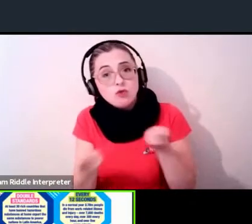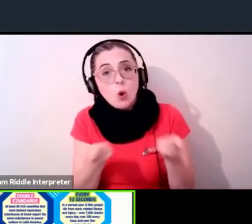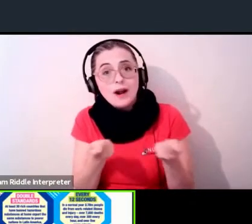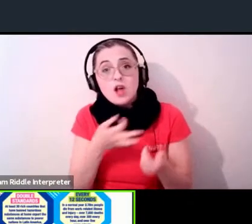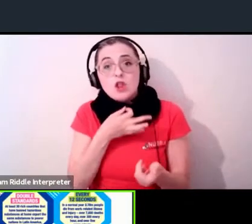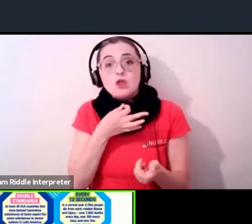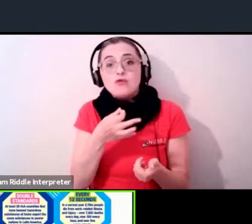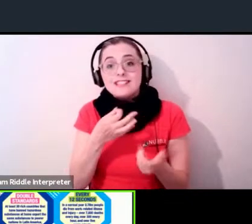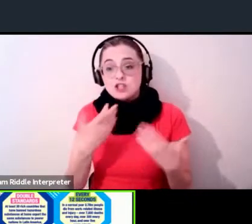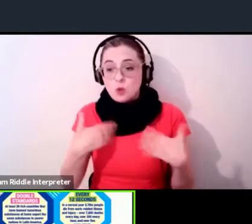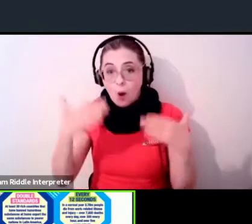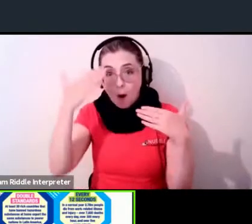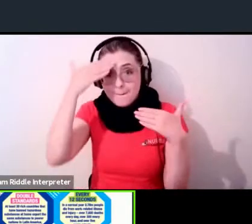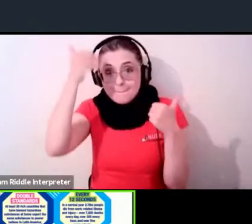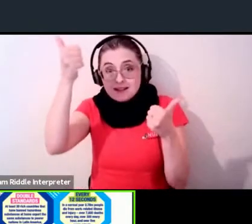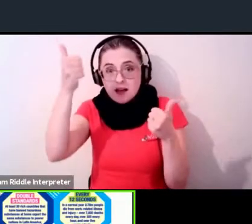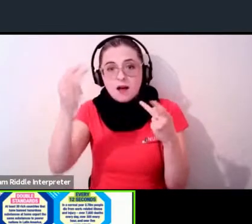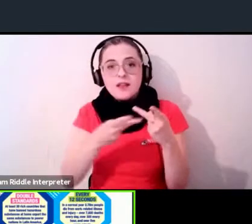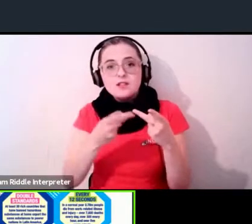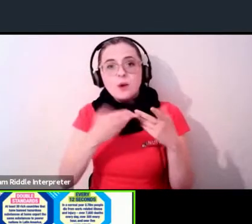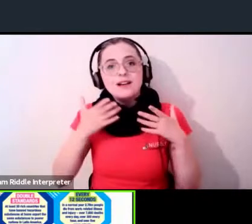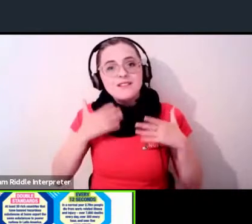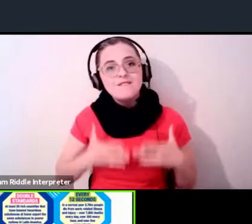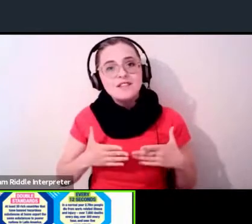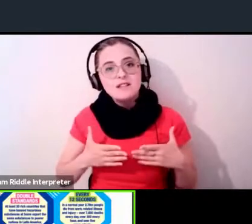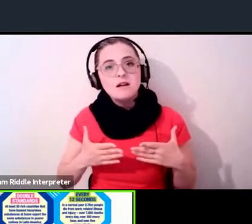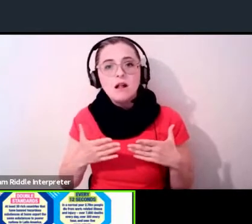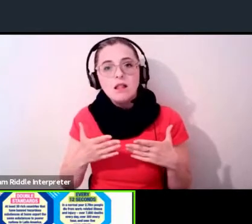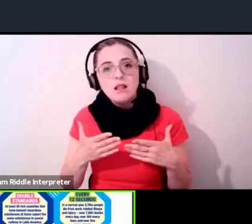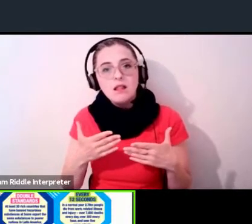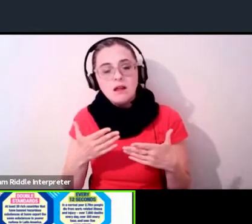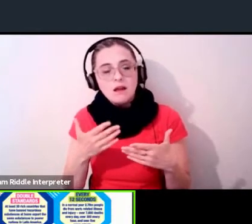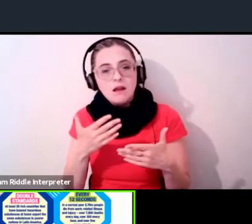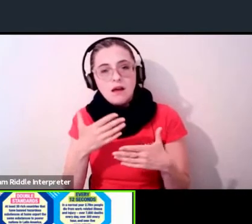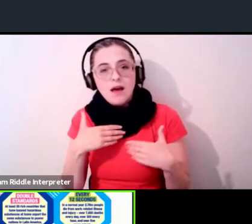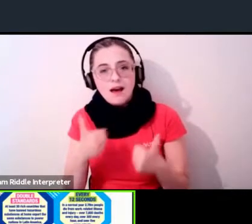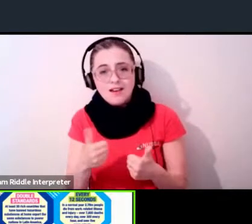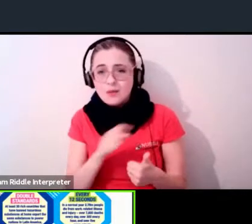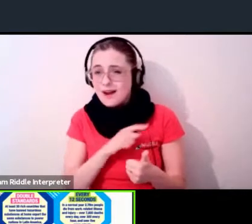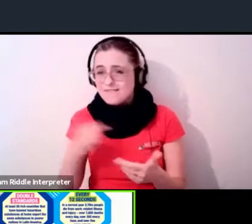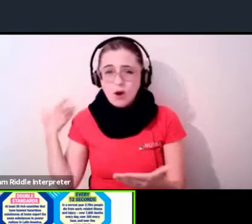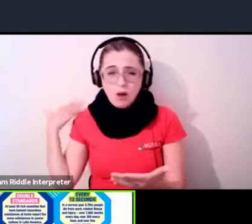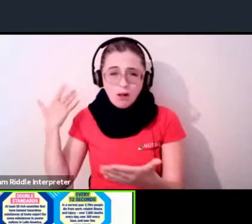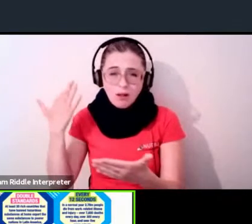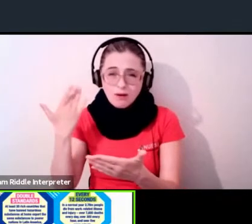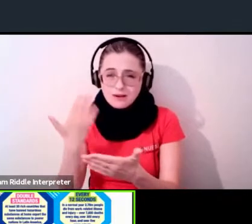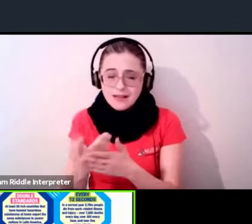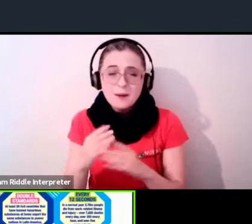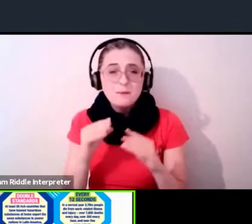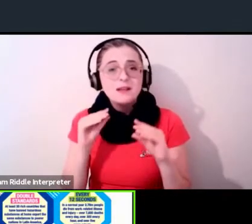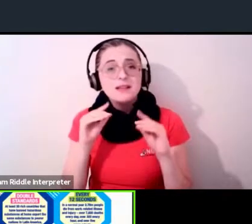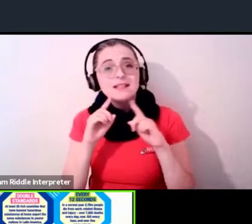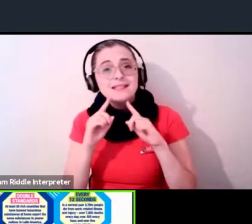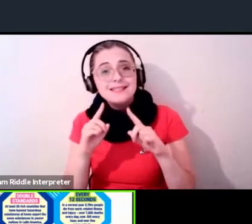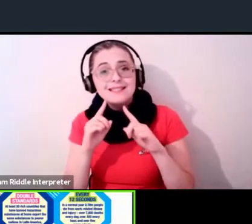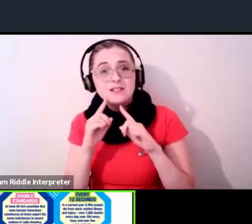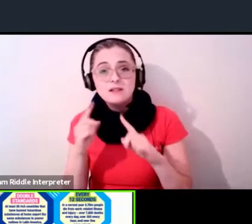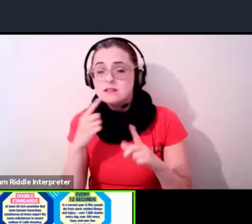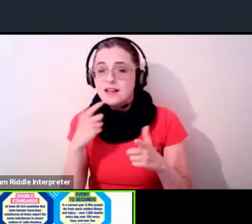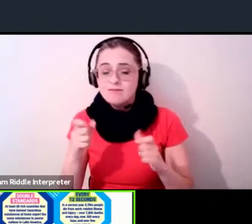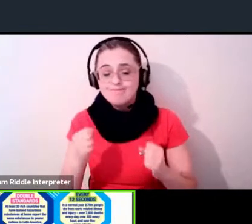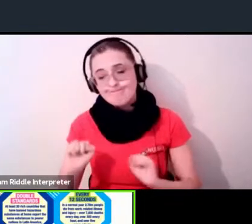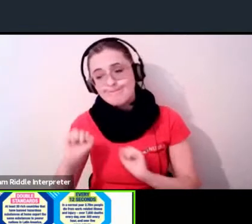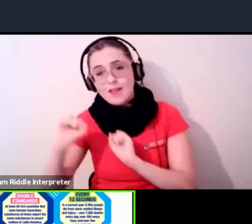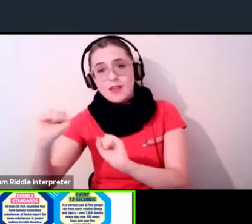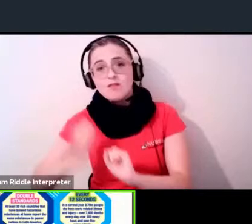as their physical health. For too long, teachers have put their lives at risk to protect the savages of the effects of cuts on children and